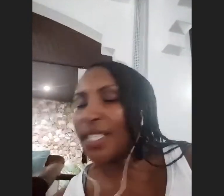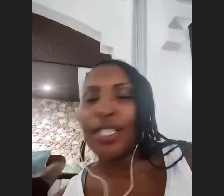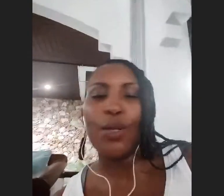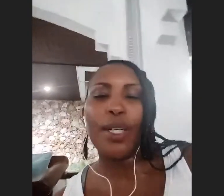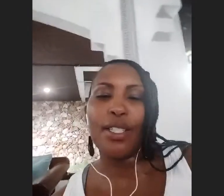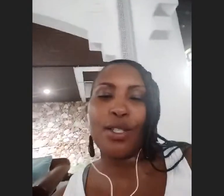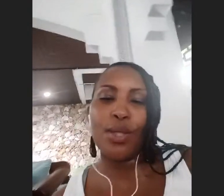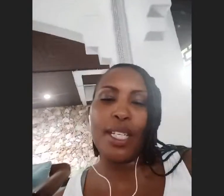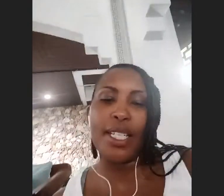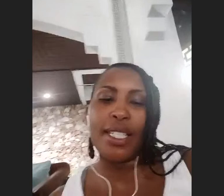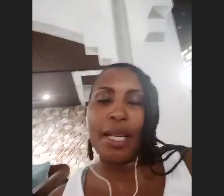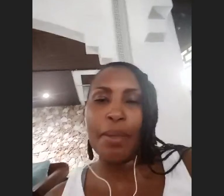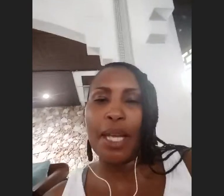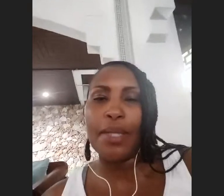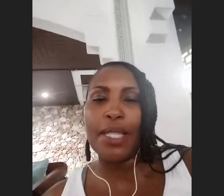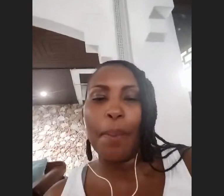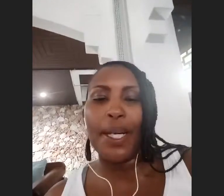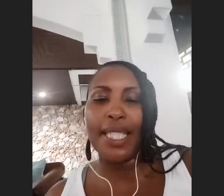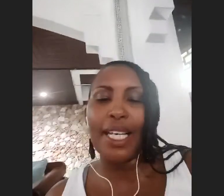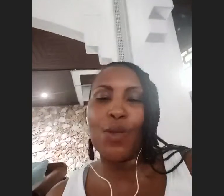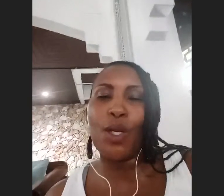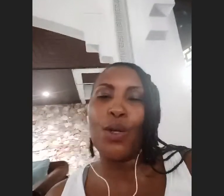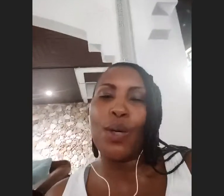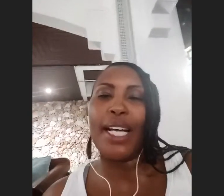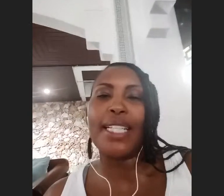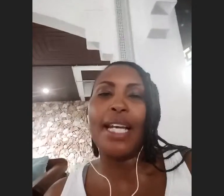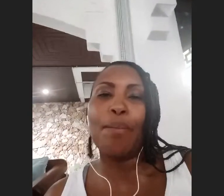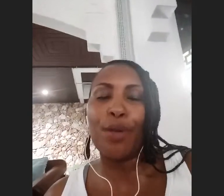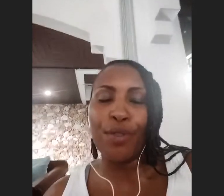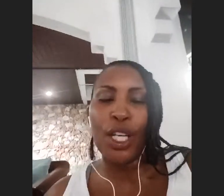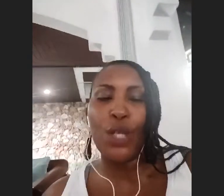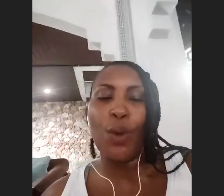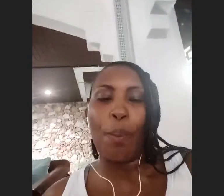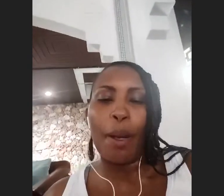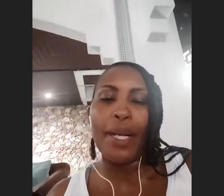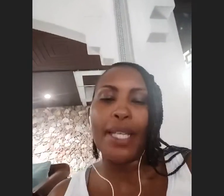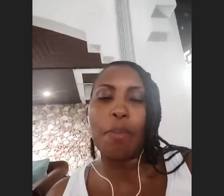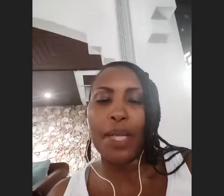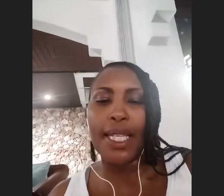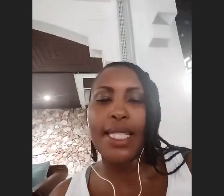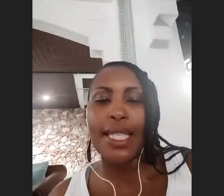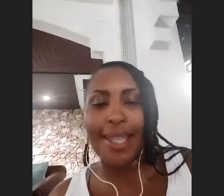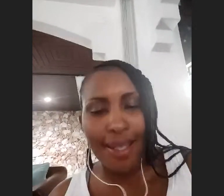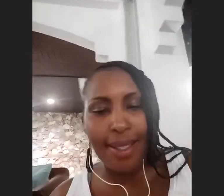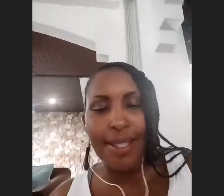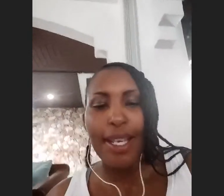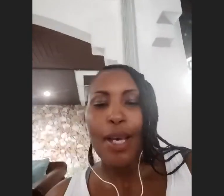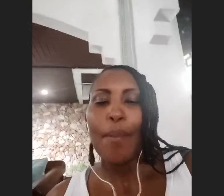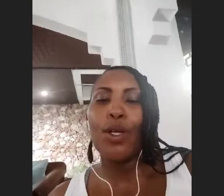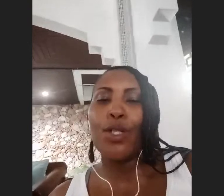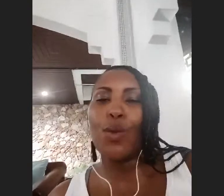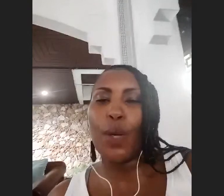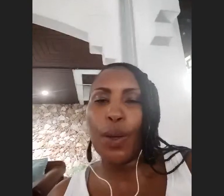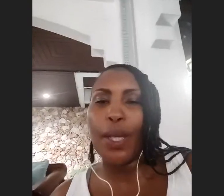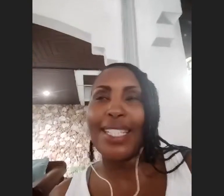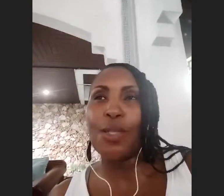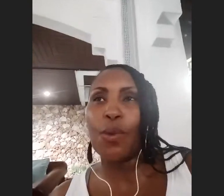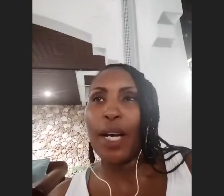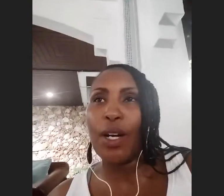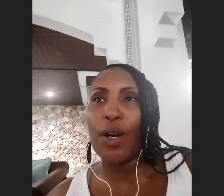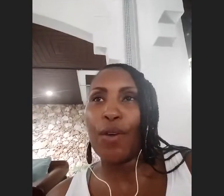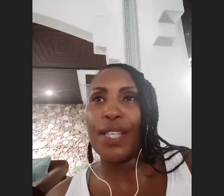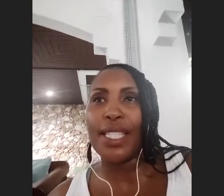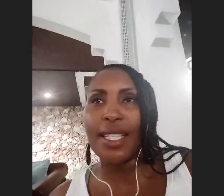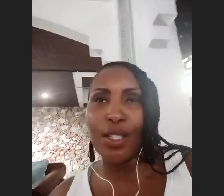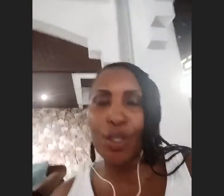we shall see you next Tuesday, same time, same place, as we look at improving your public speaking skills, because it is